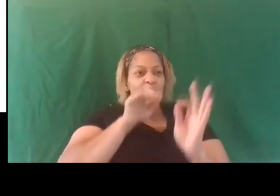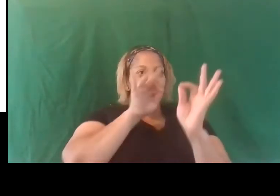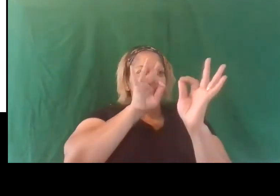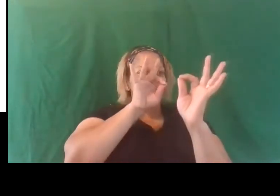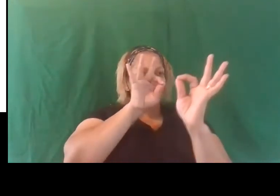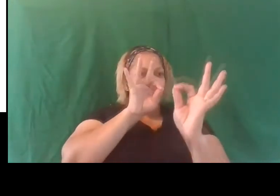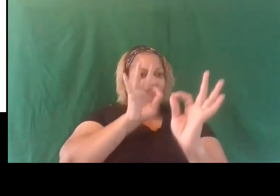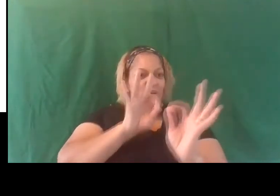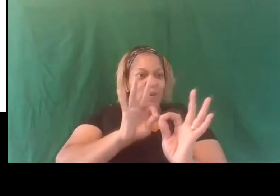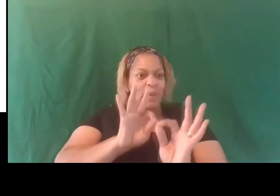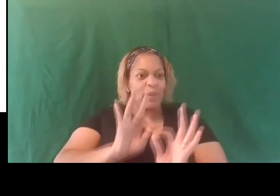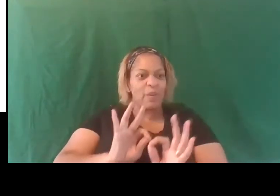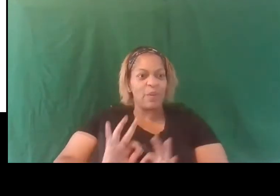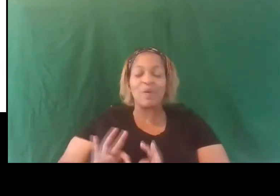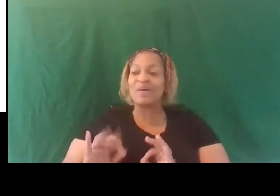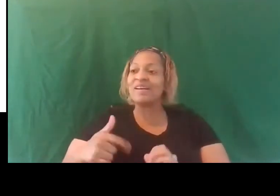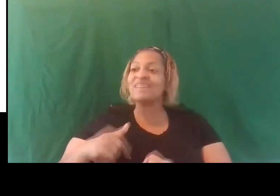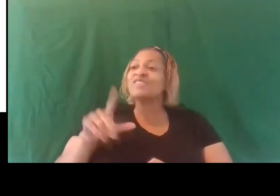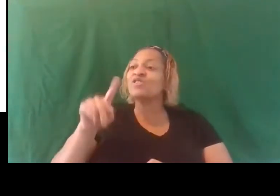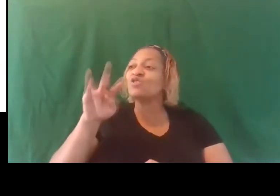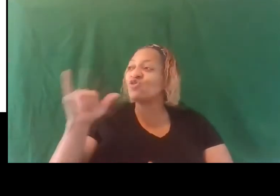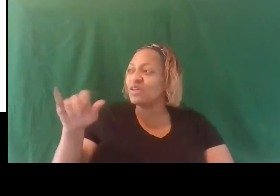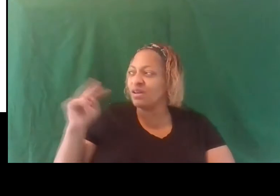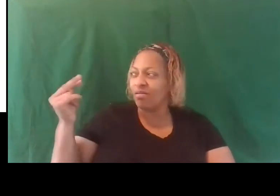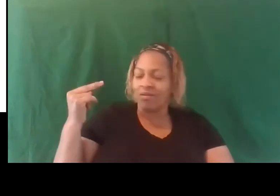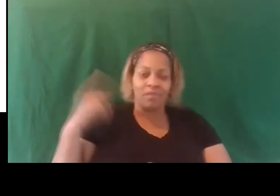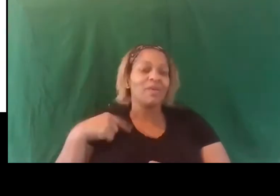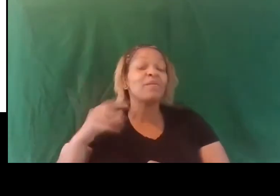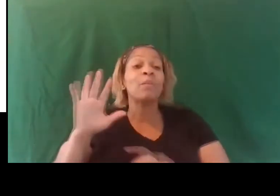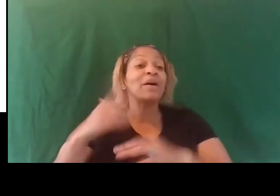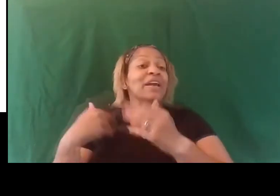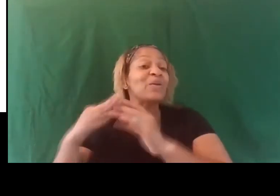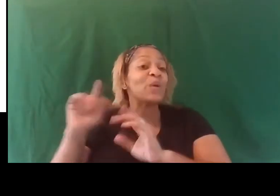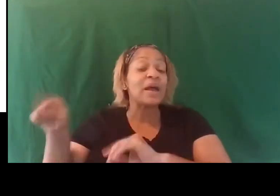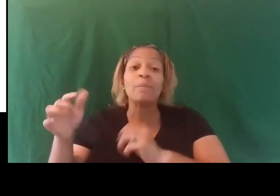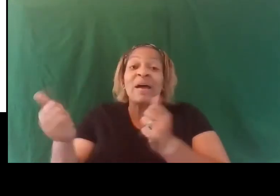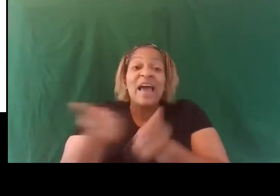everything, Tracy giving me the evil eye right now, I make sure that everything is